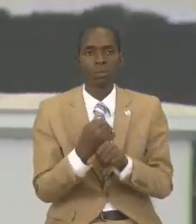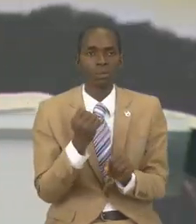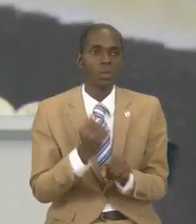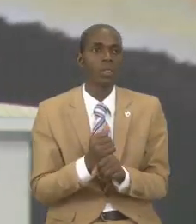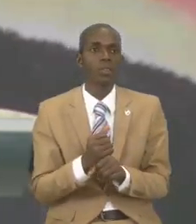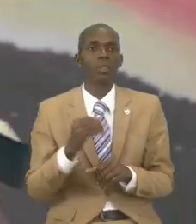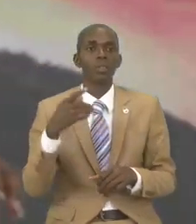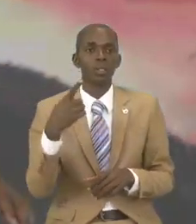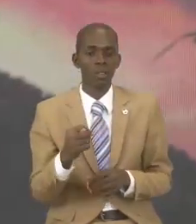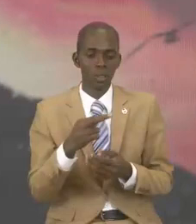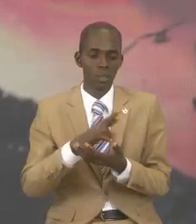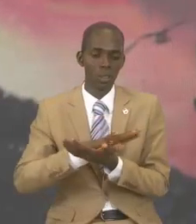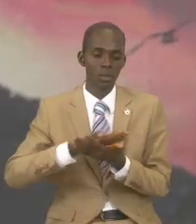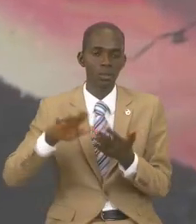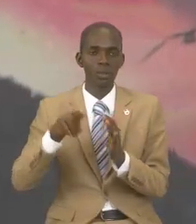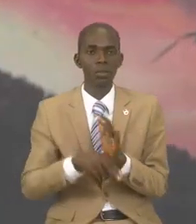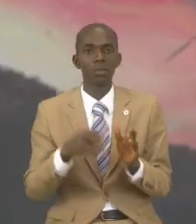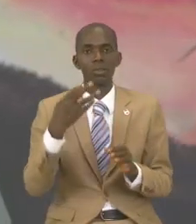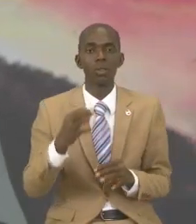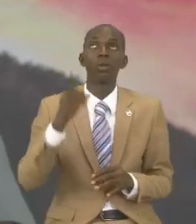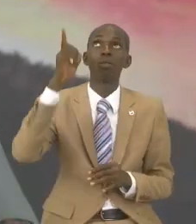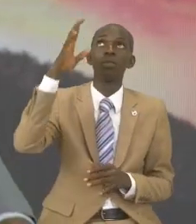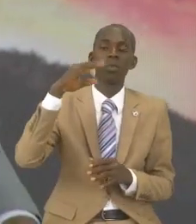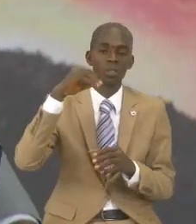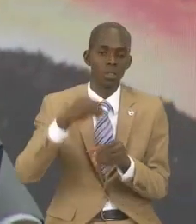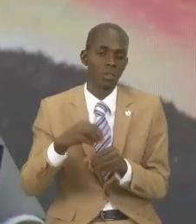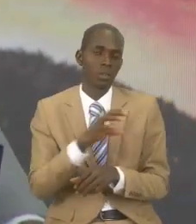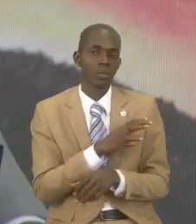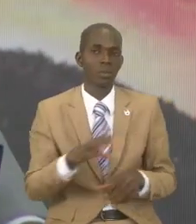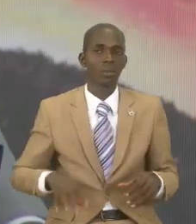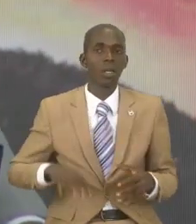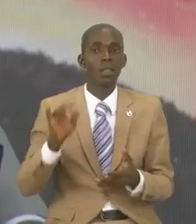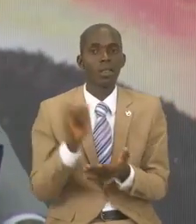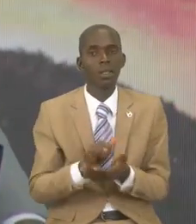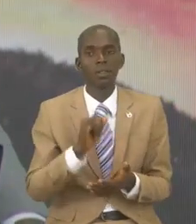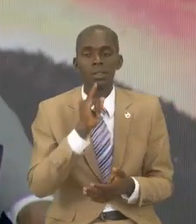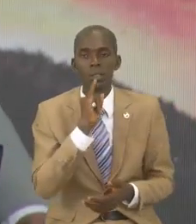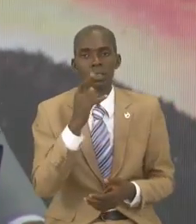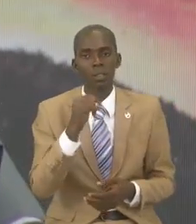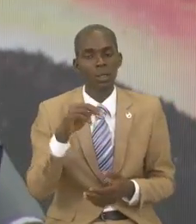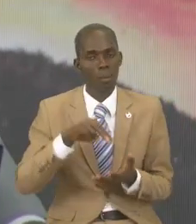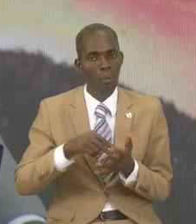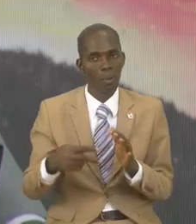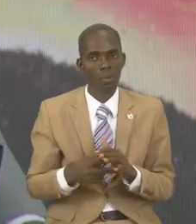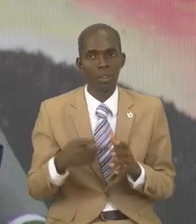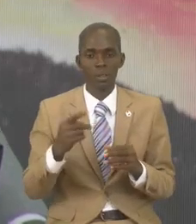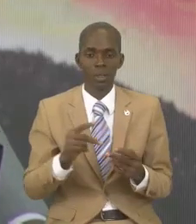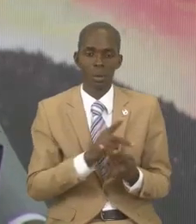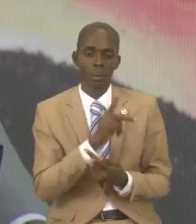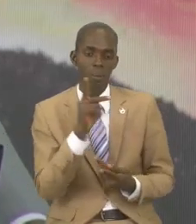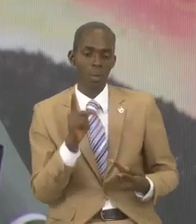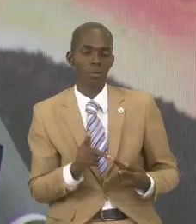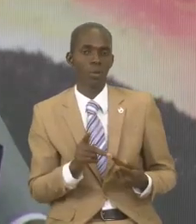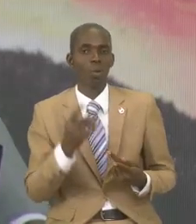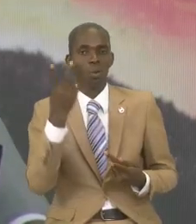of God in him. That's the purpose. The perfect was